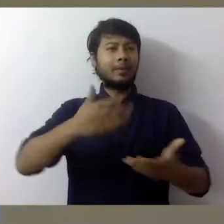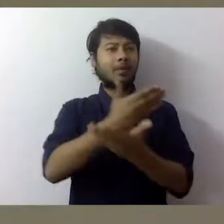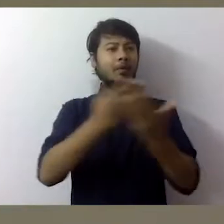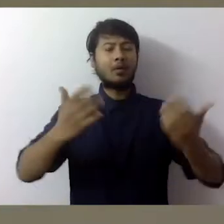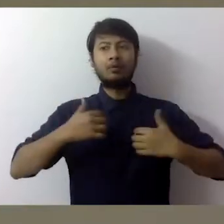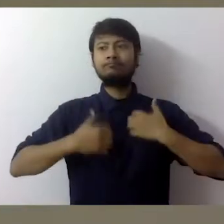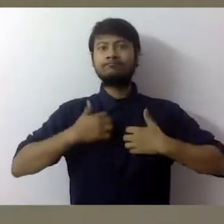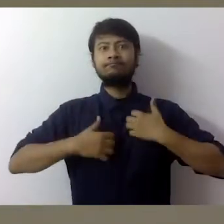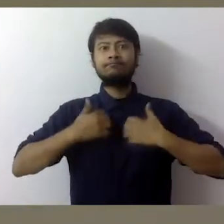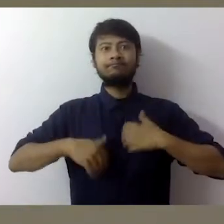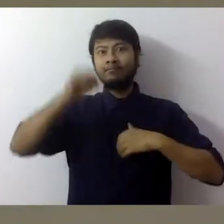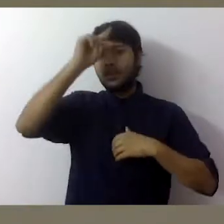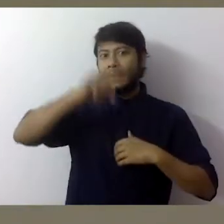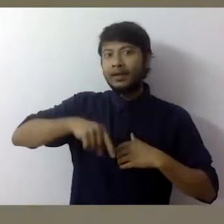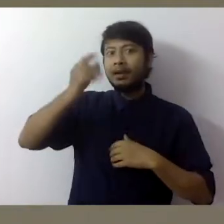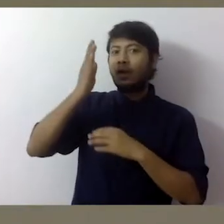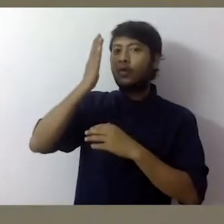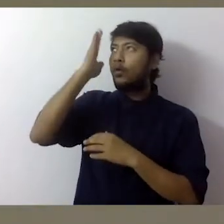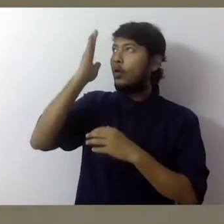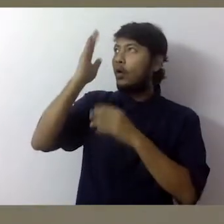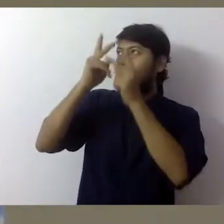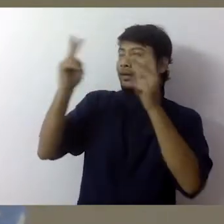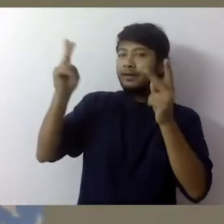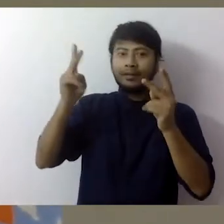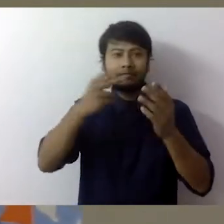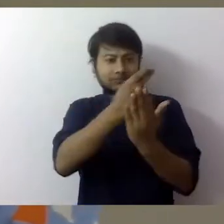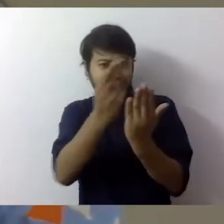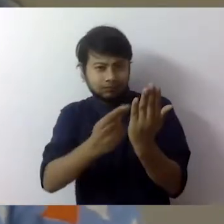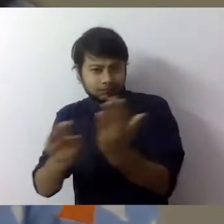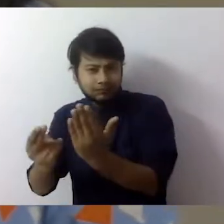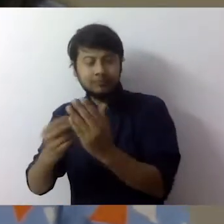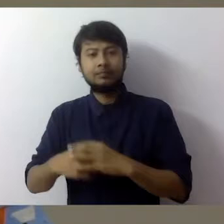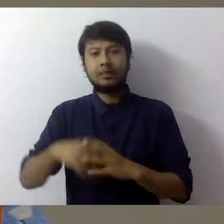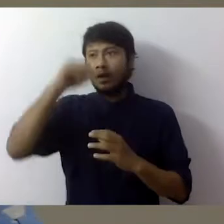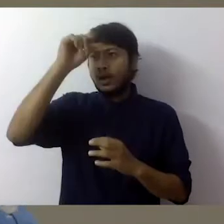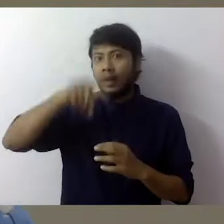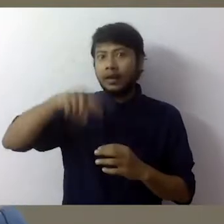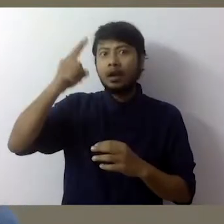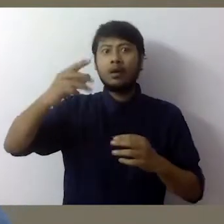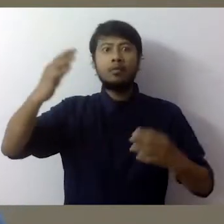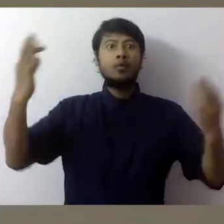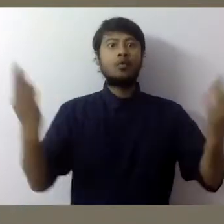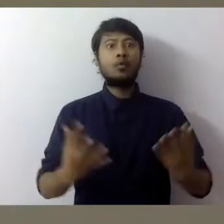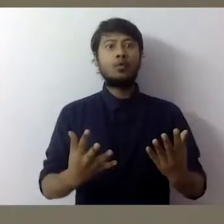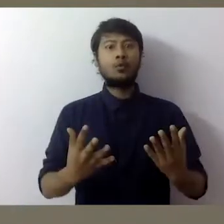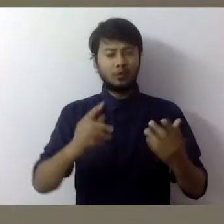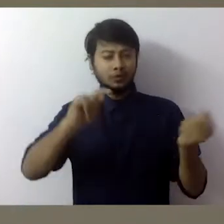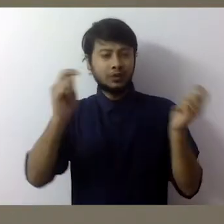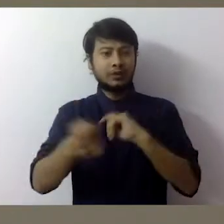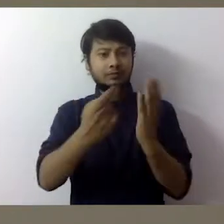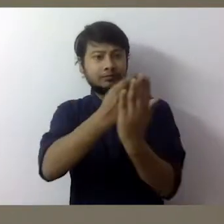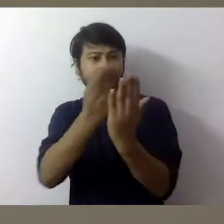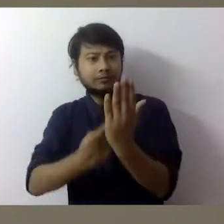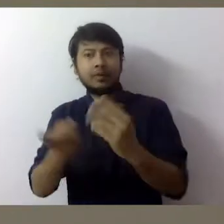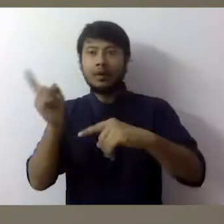of popular, mythological, nationalist and modernist imagery originated in the country. The Museum of Art and Photography